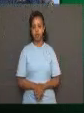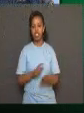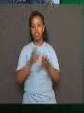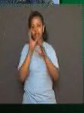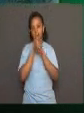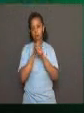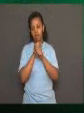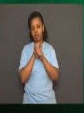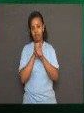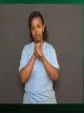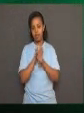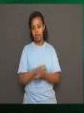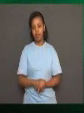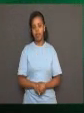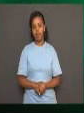Time's up.